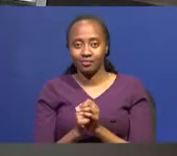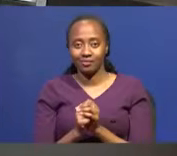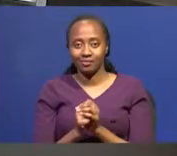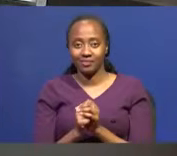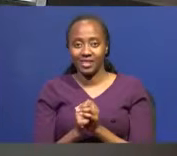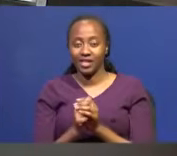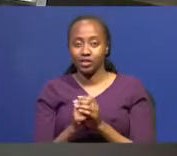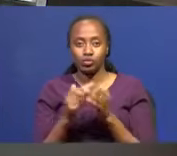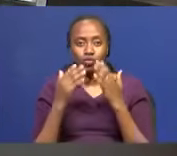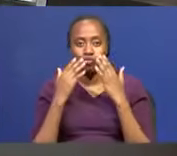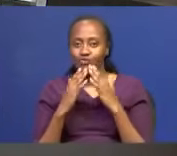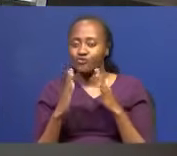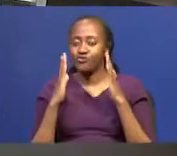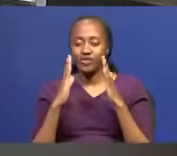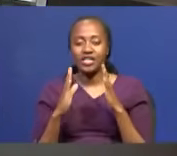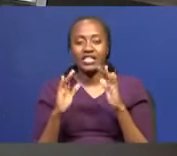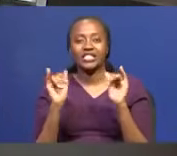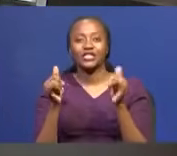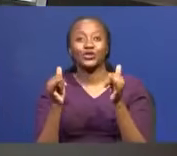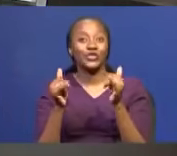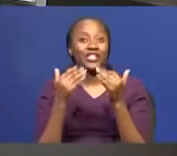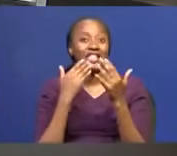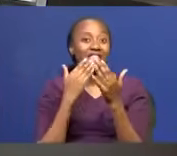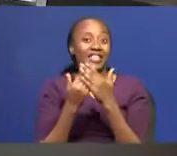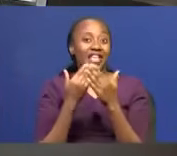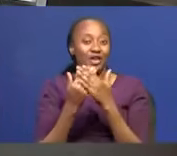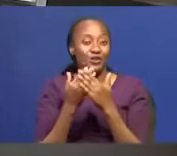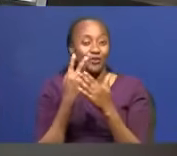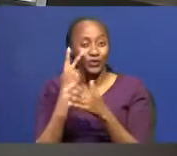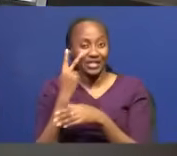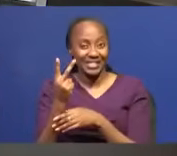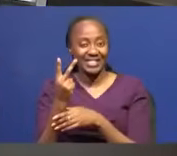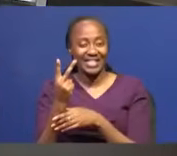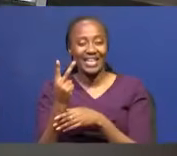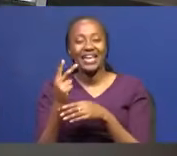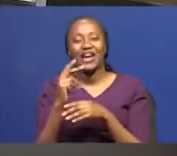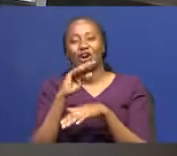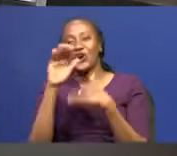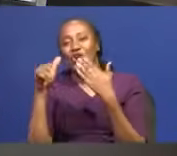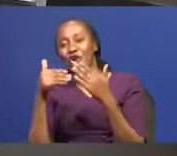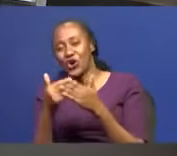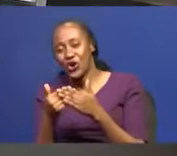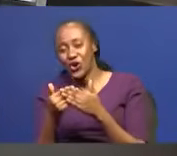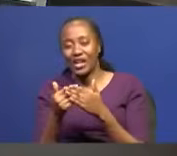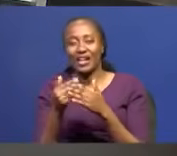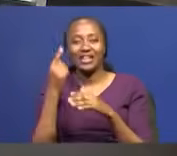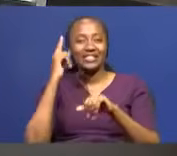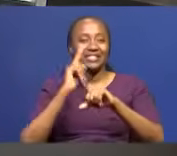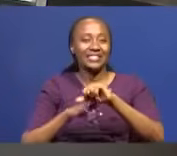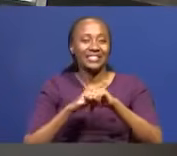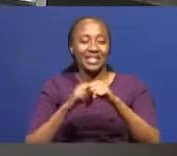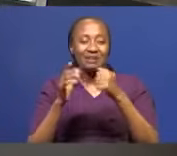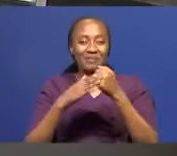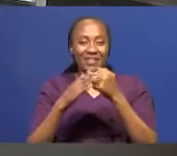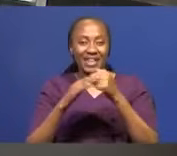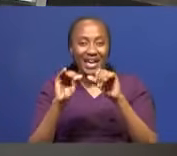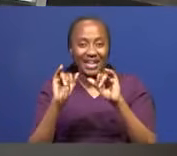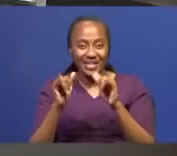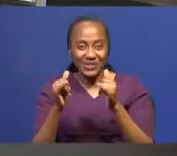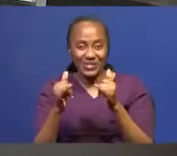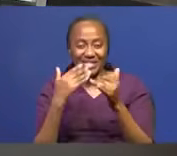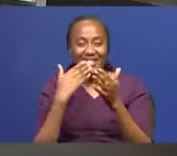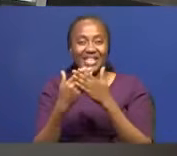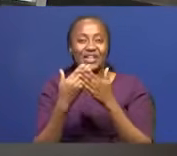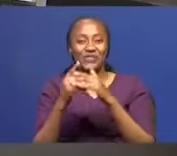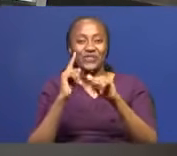Well, that's all we had time for. We want to thank you so much for watching on behalf of the back-end team of Prime Edition. Thank you for your time. Exactly.